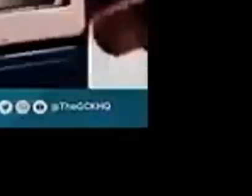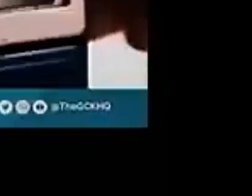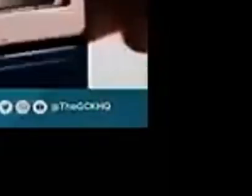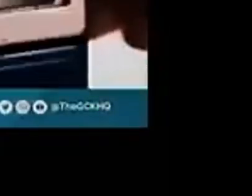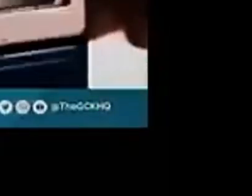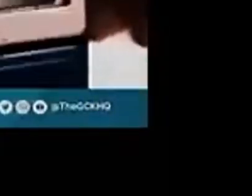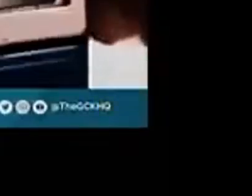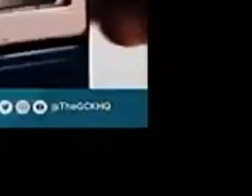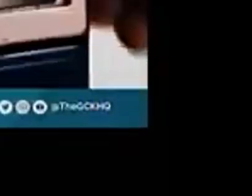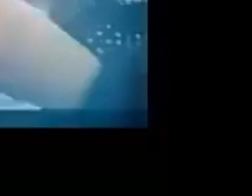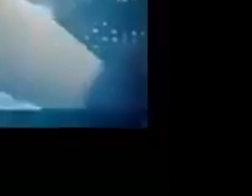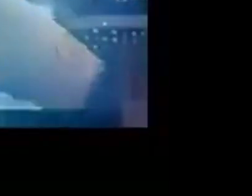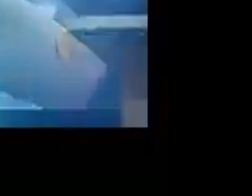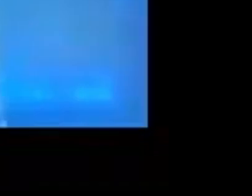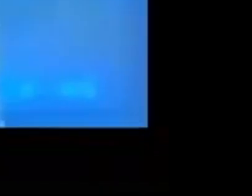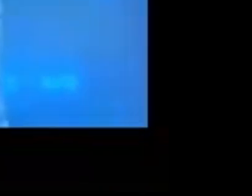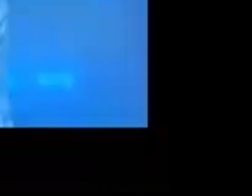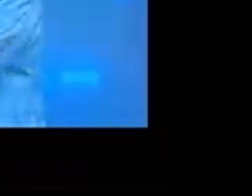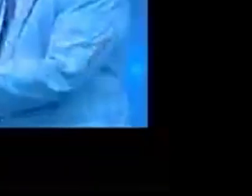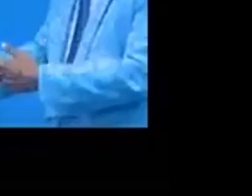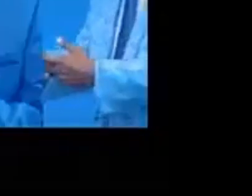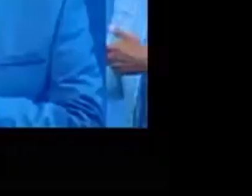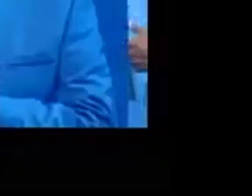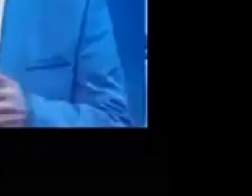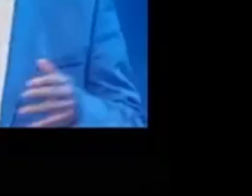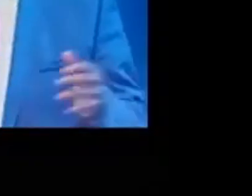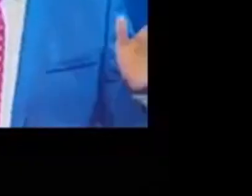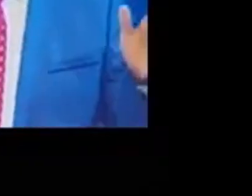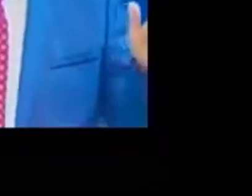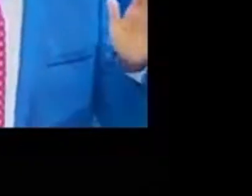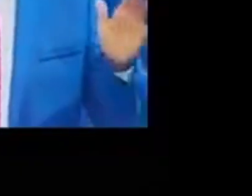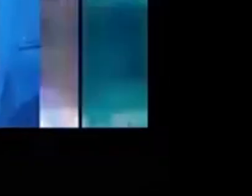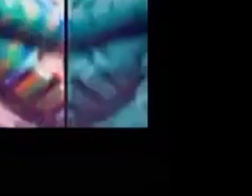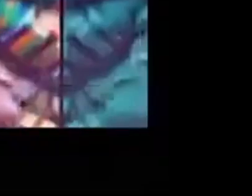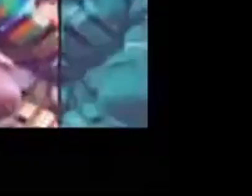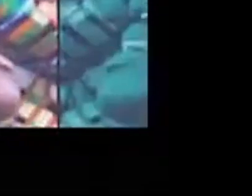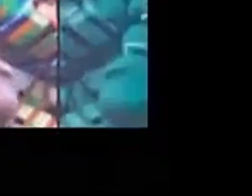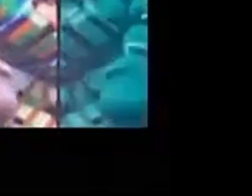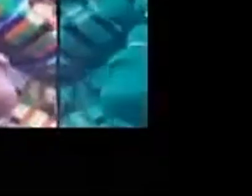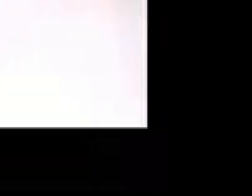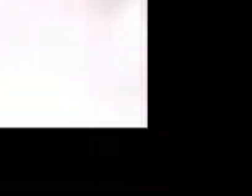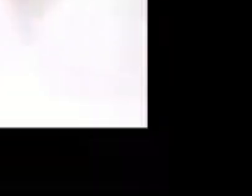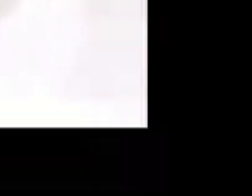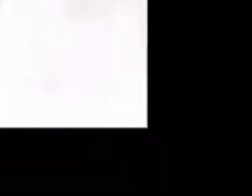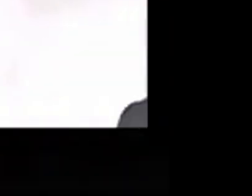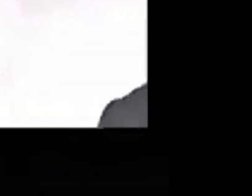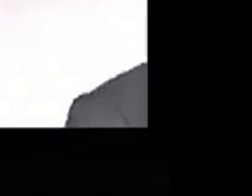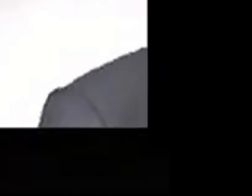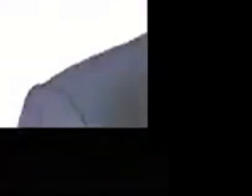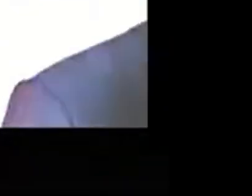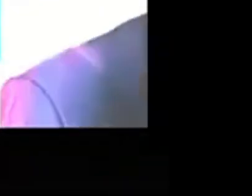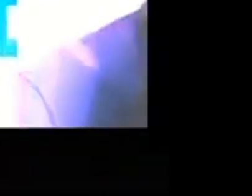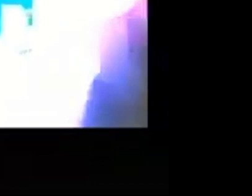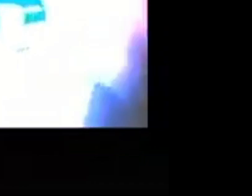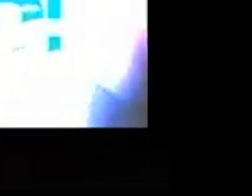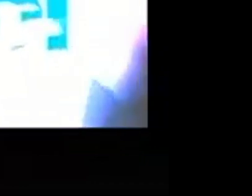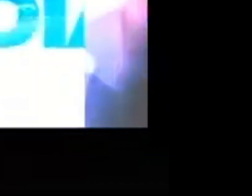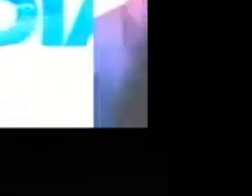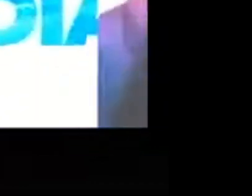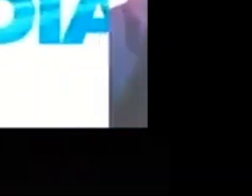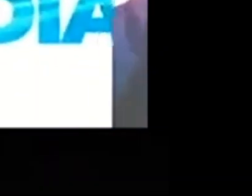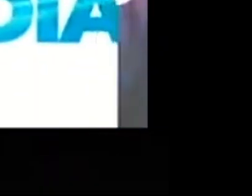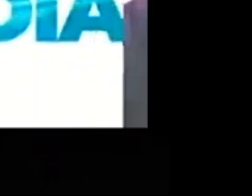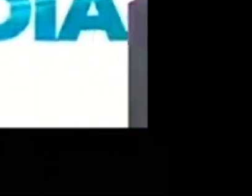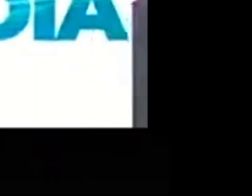our social media platforms. The man of God, anointed international evangelist and convener of the